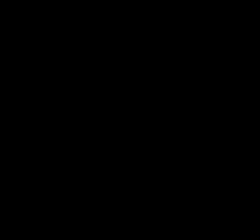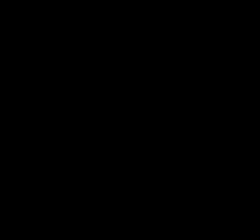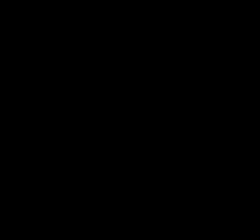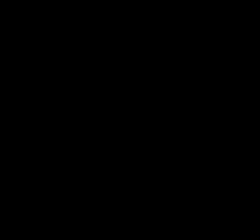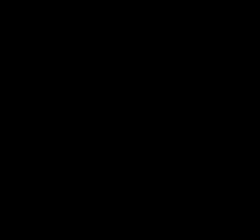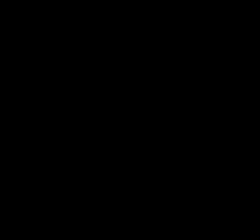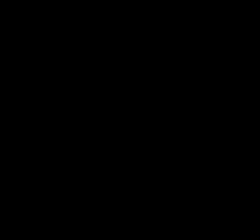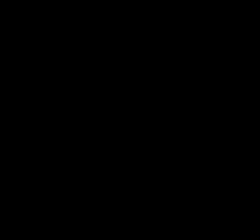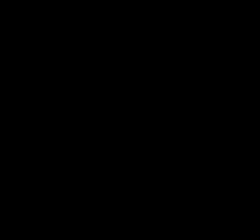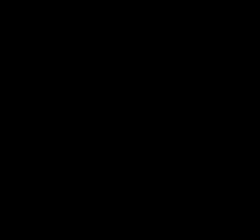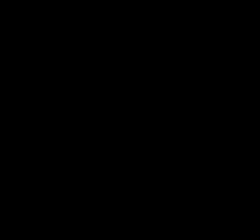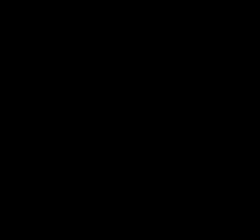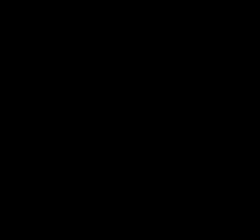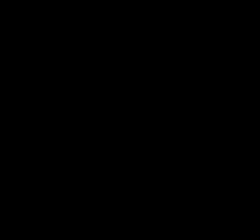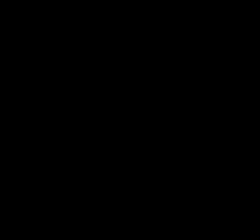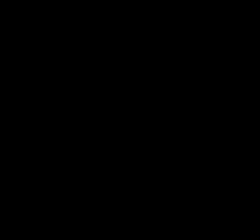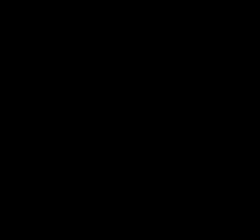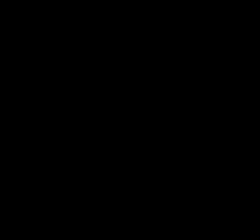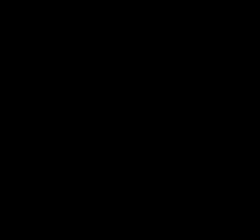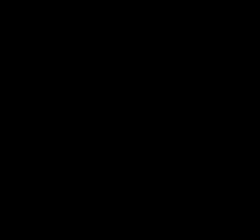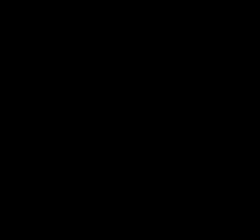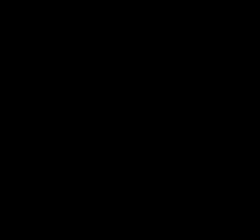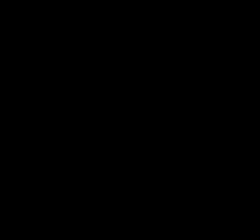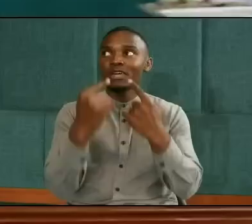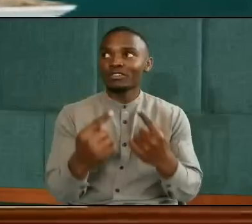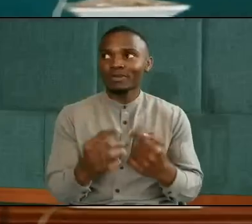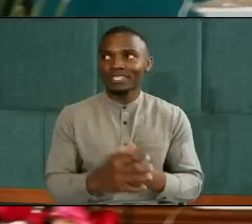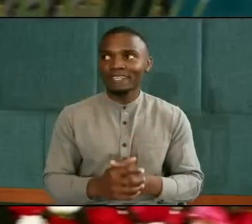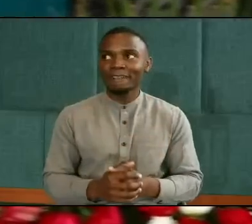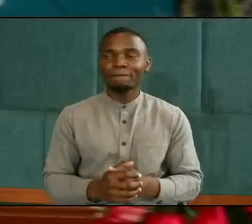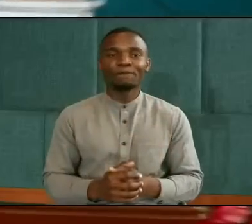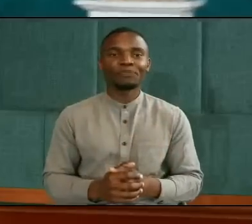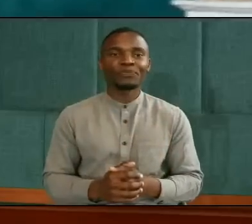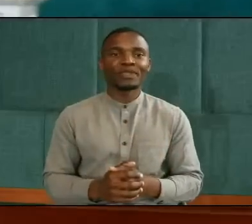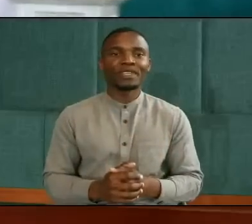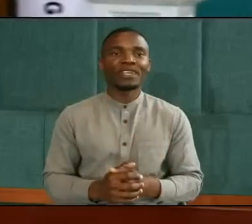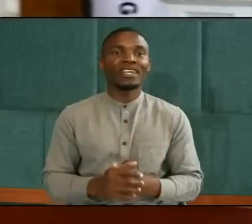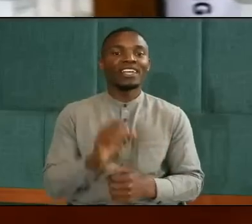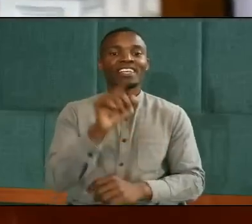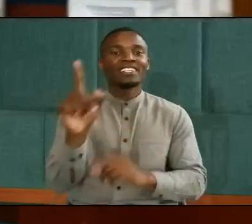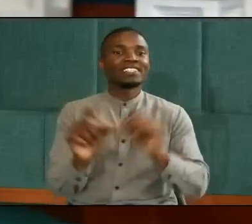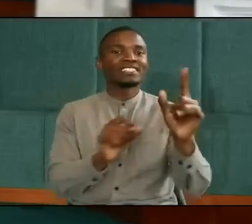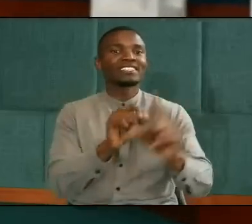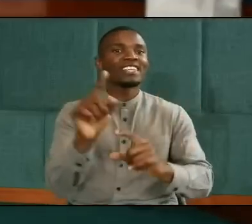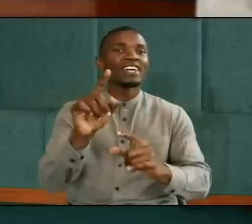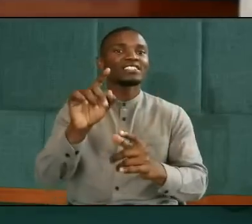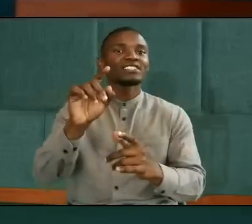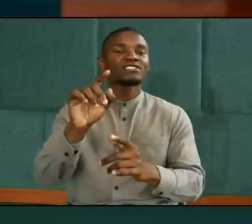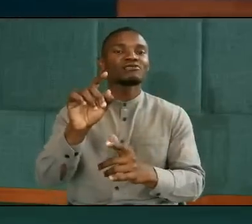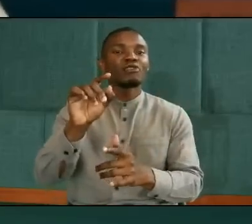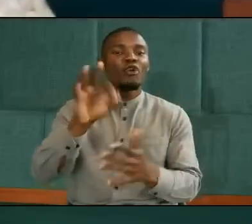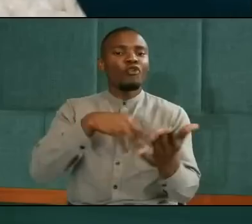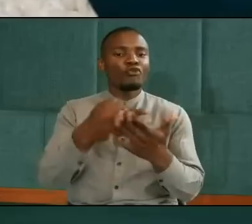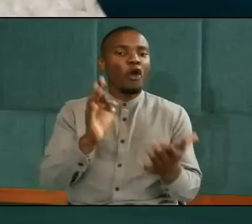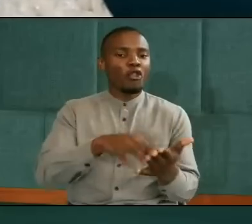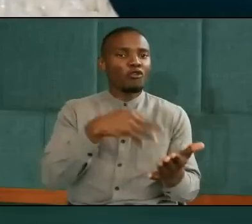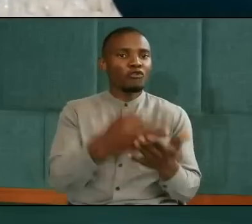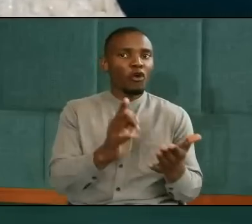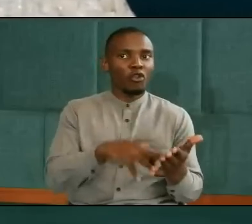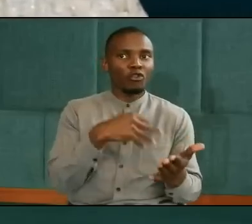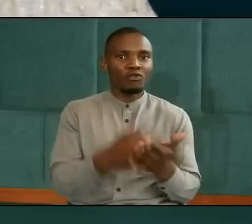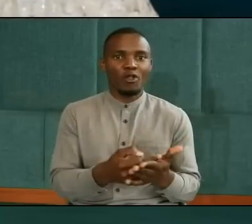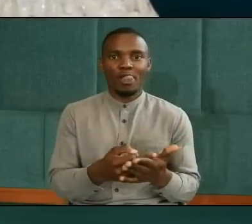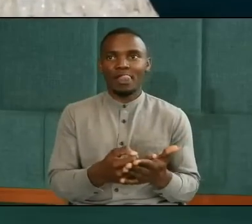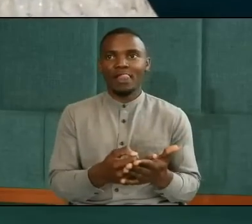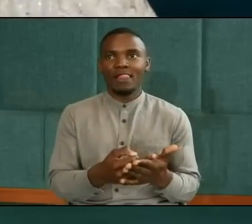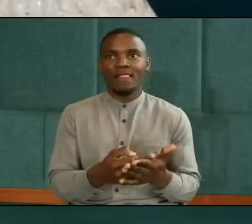with no announcement, no notice, no prior notice, out of nowhere, bam, the stars fell from heaven. Hey, sign number four, crack